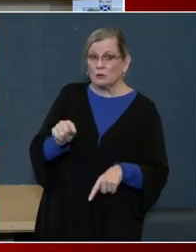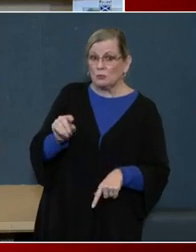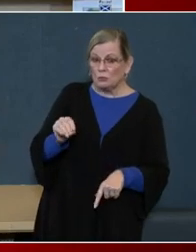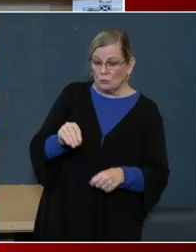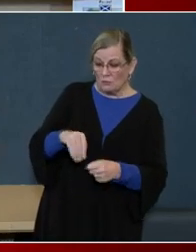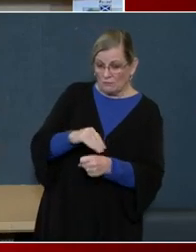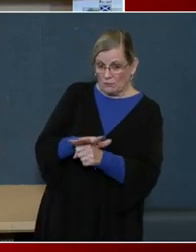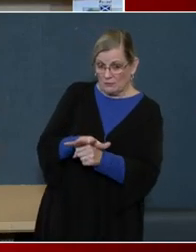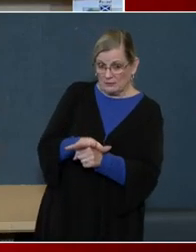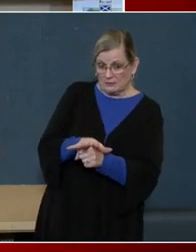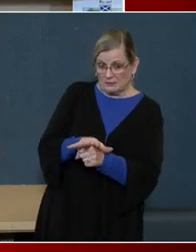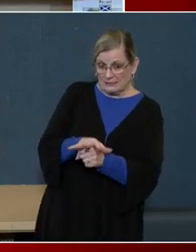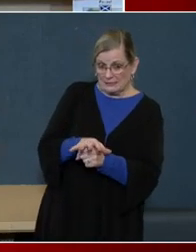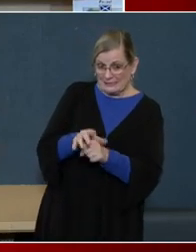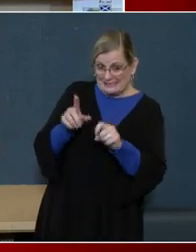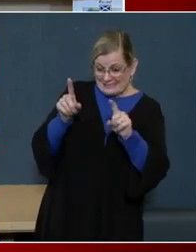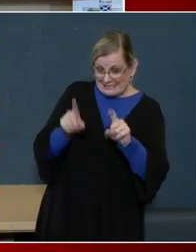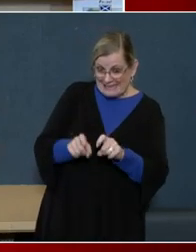back to school.